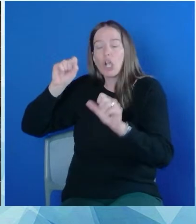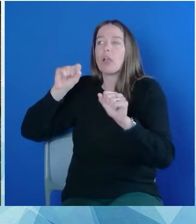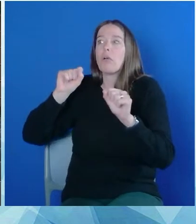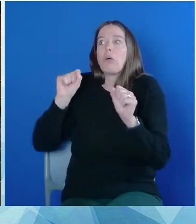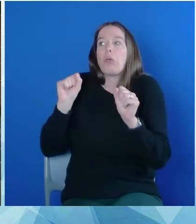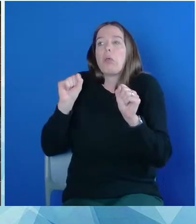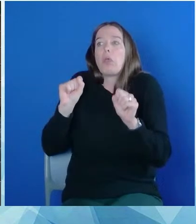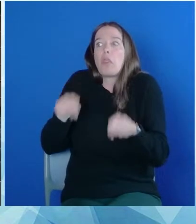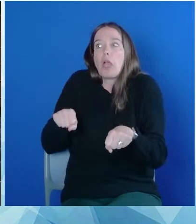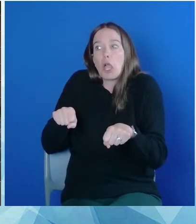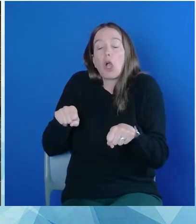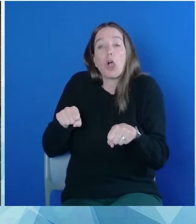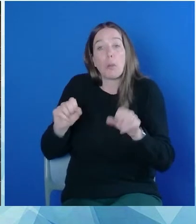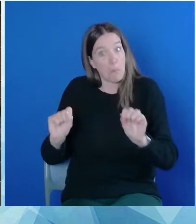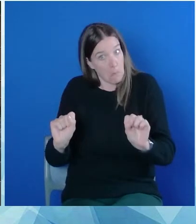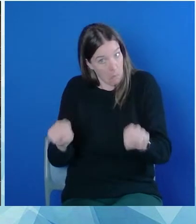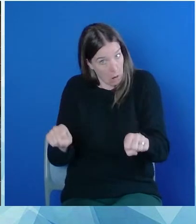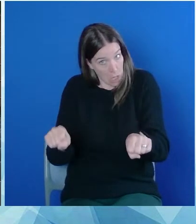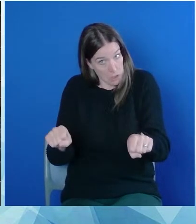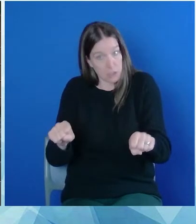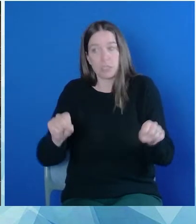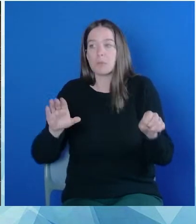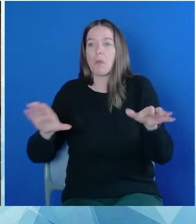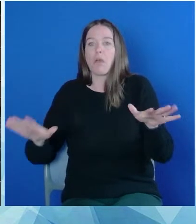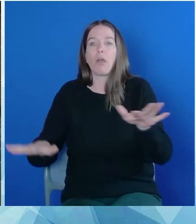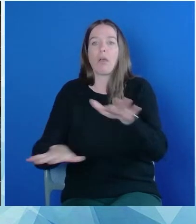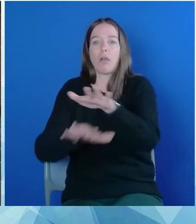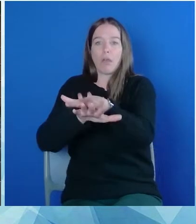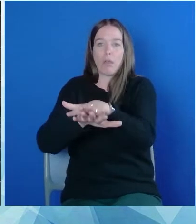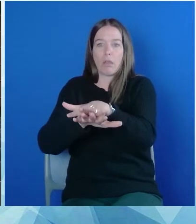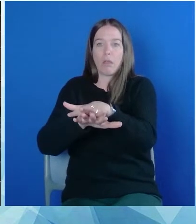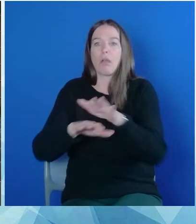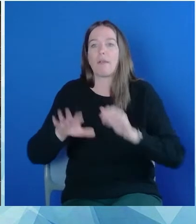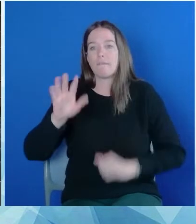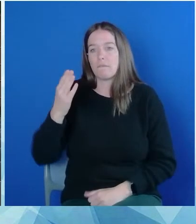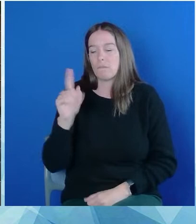language of 1402.